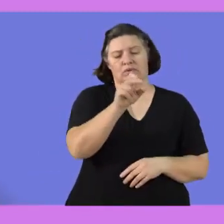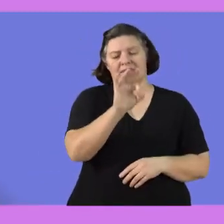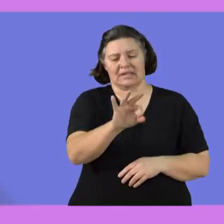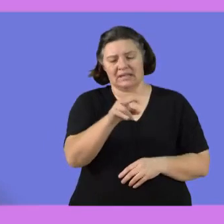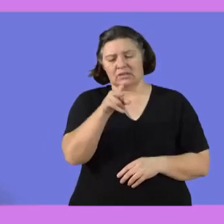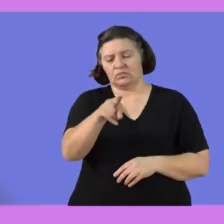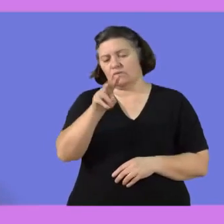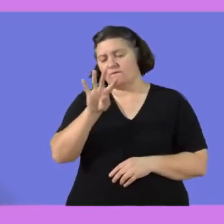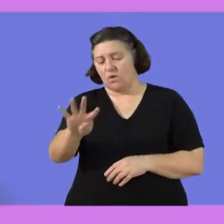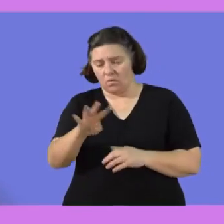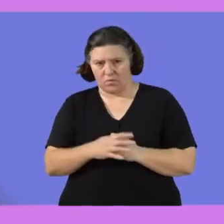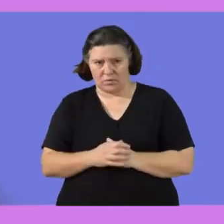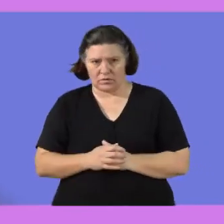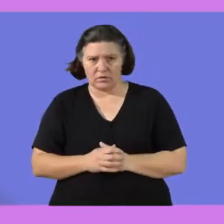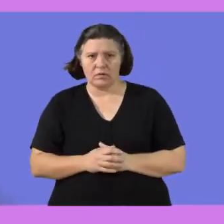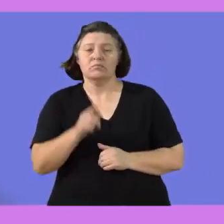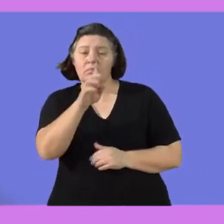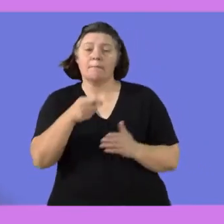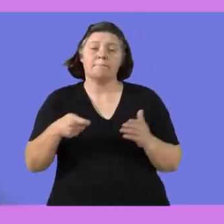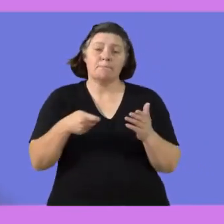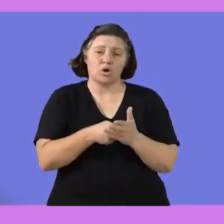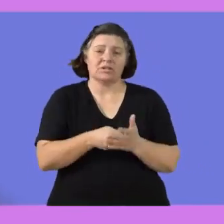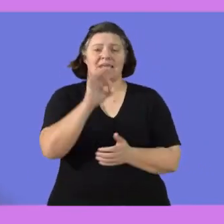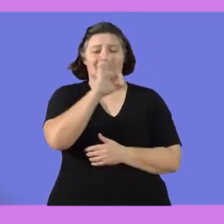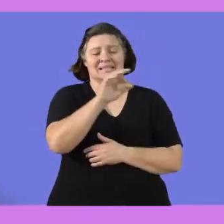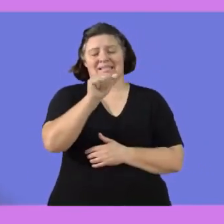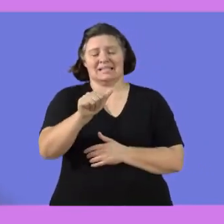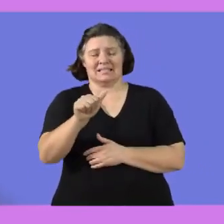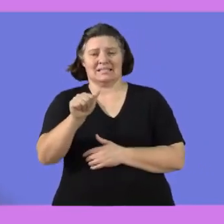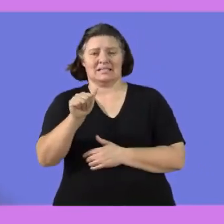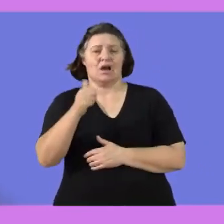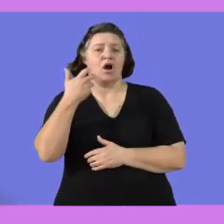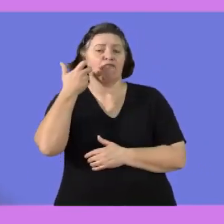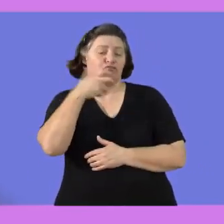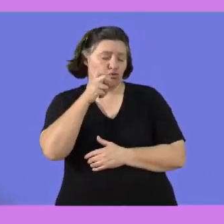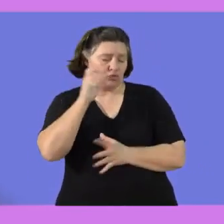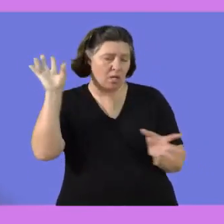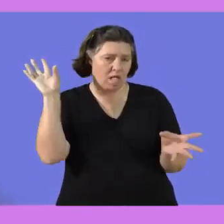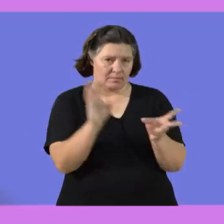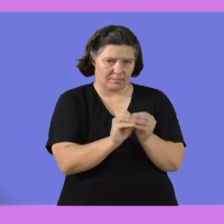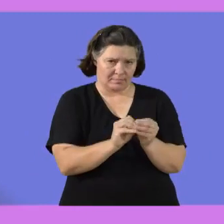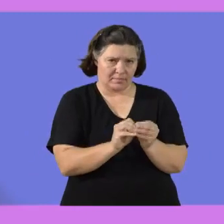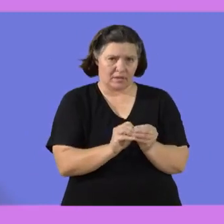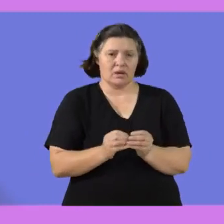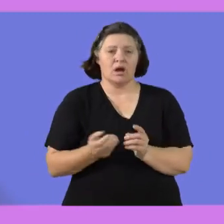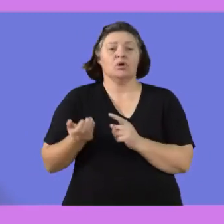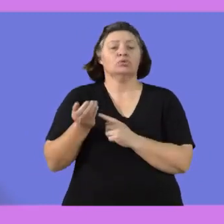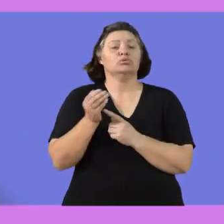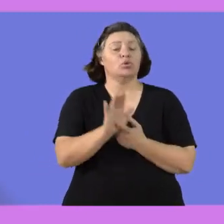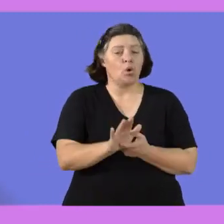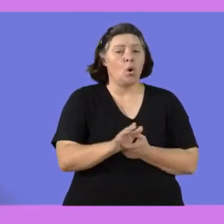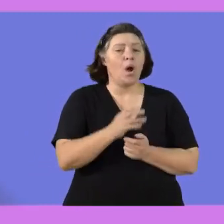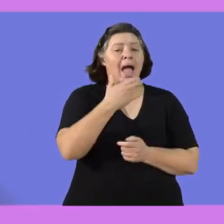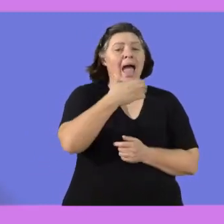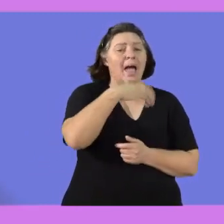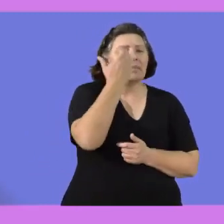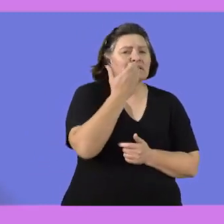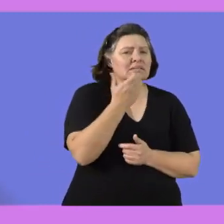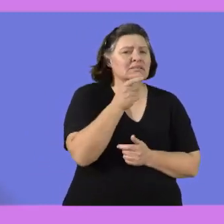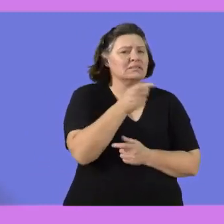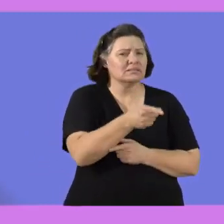2:3:4 respectively. She bought 36 fruits in total. Show that the number of apples